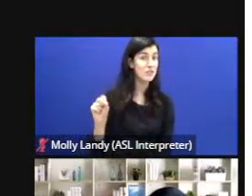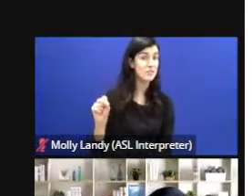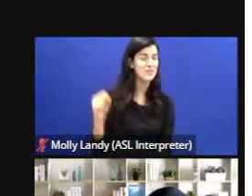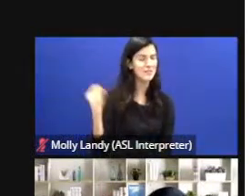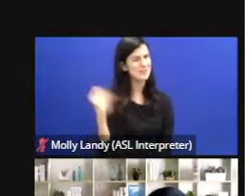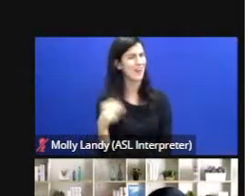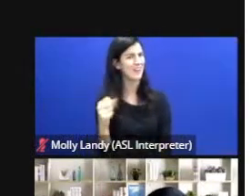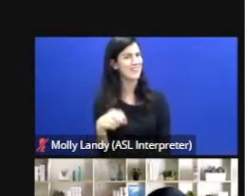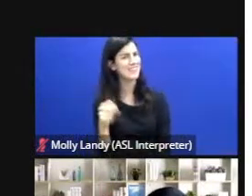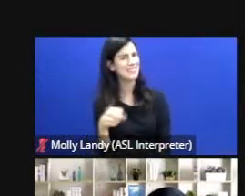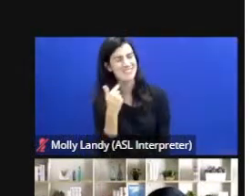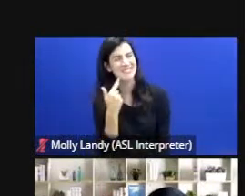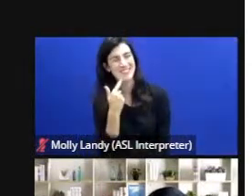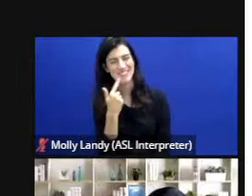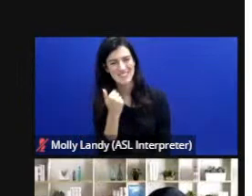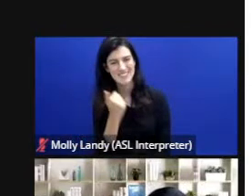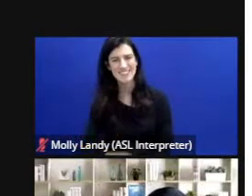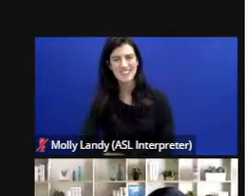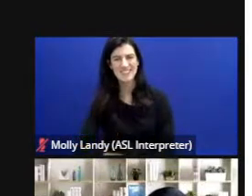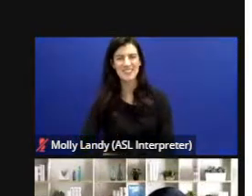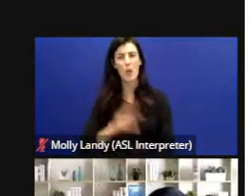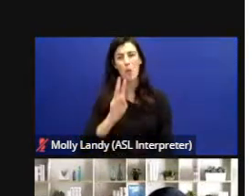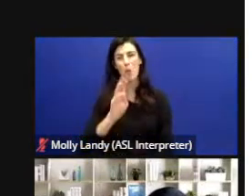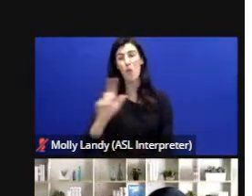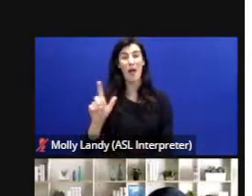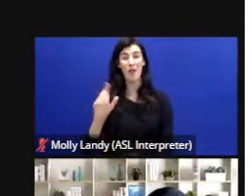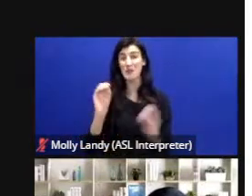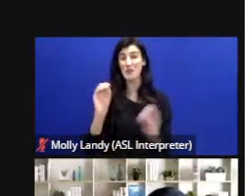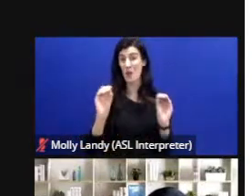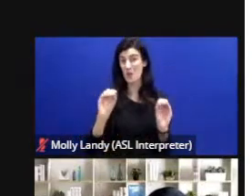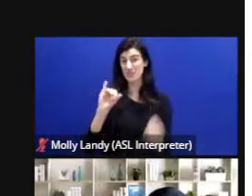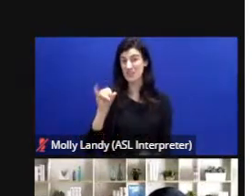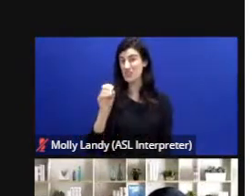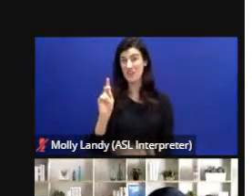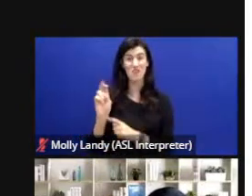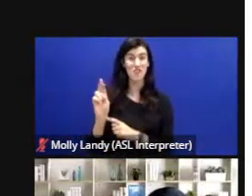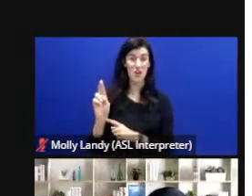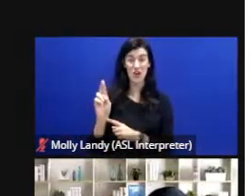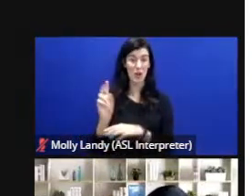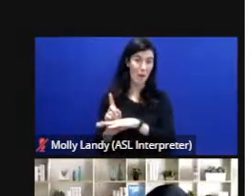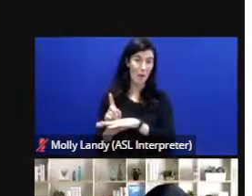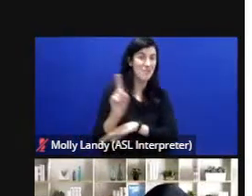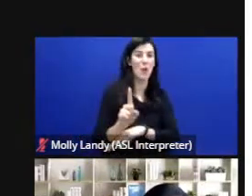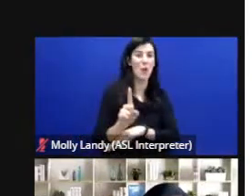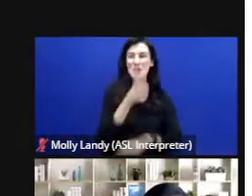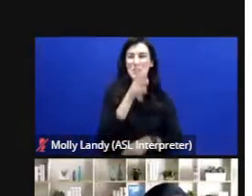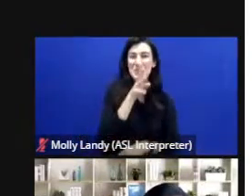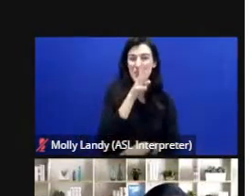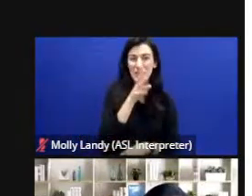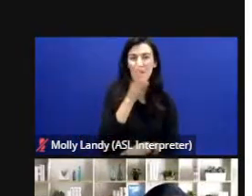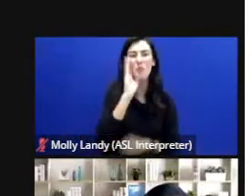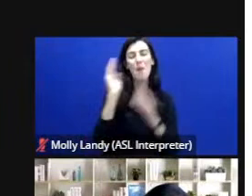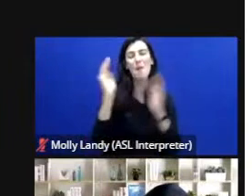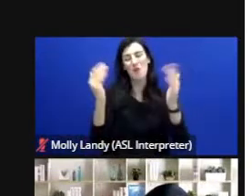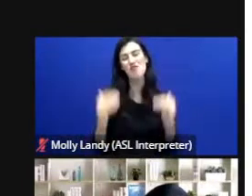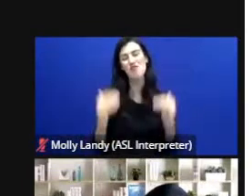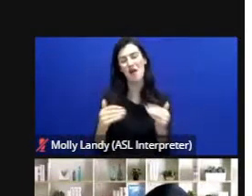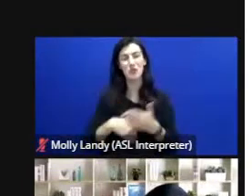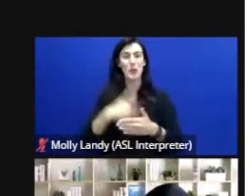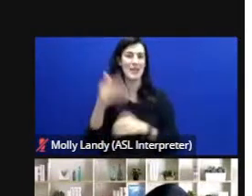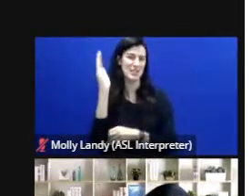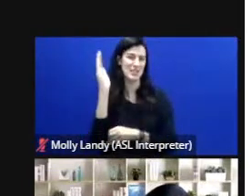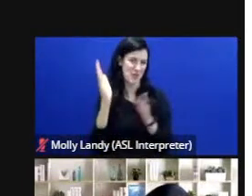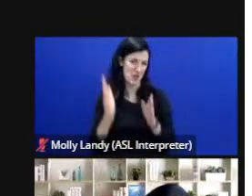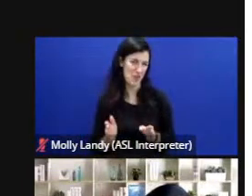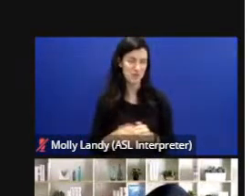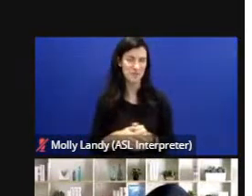All right. Well, since we don't have a Jennifer coming forward among the several, let's move on to the next speaker. Okay,